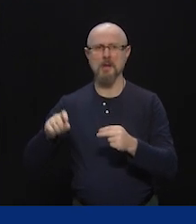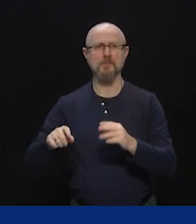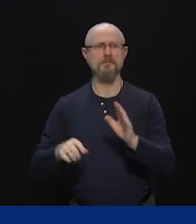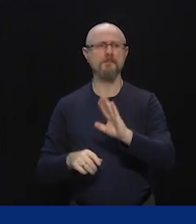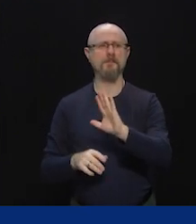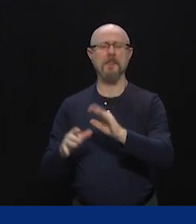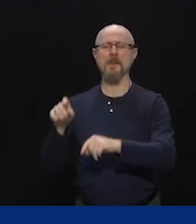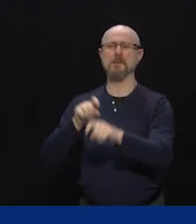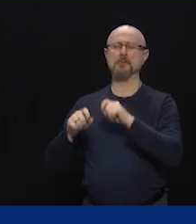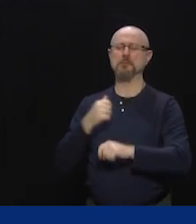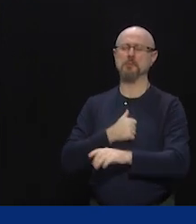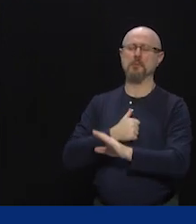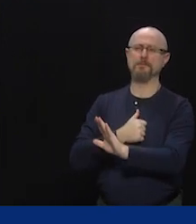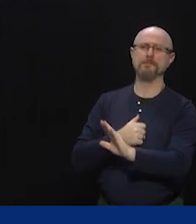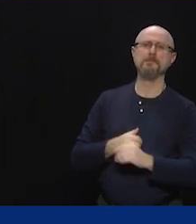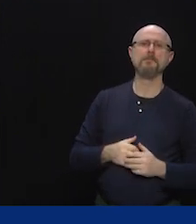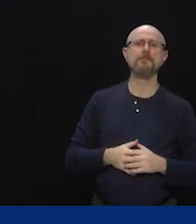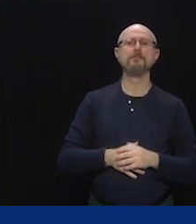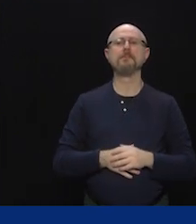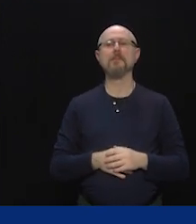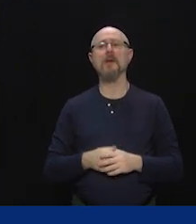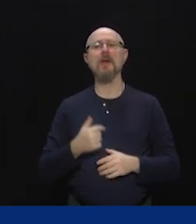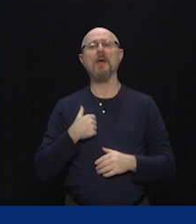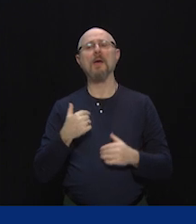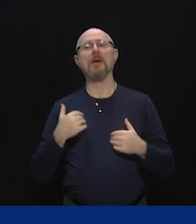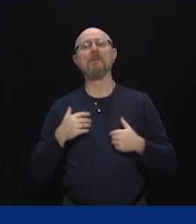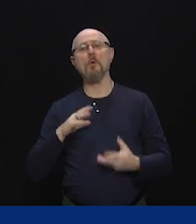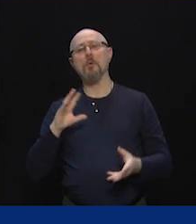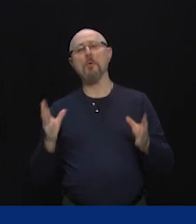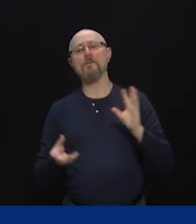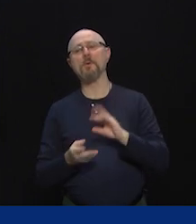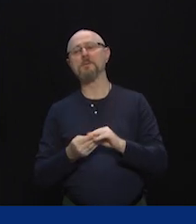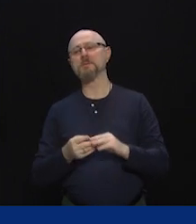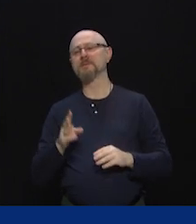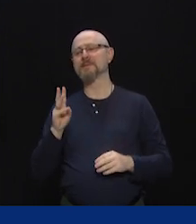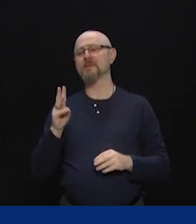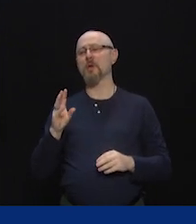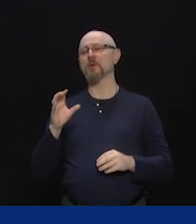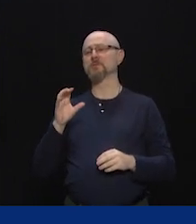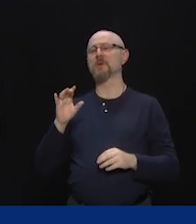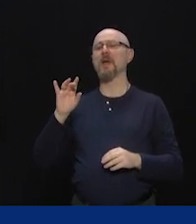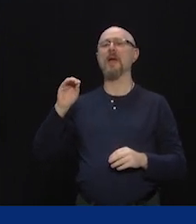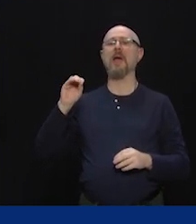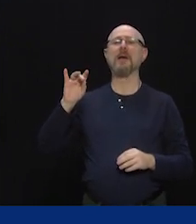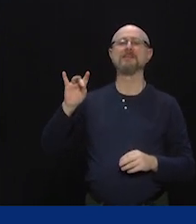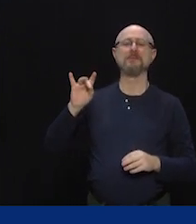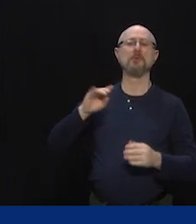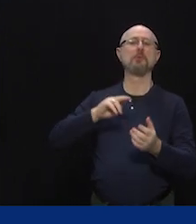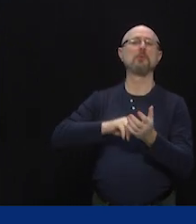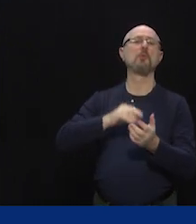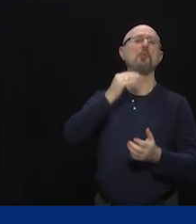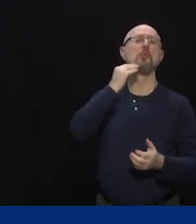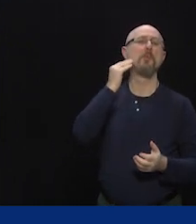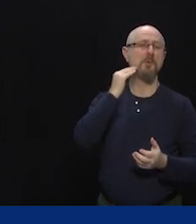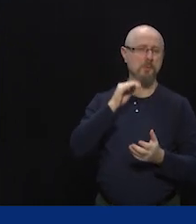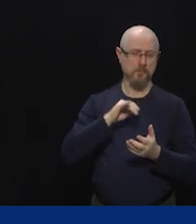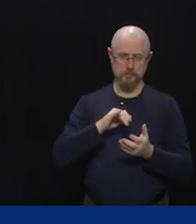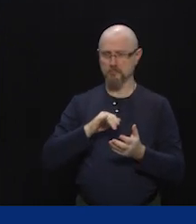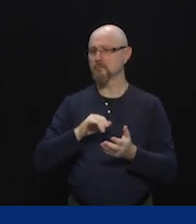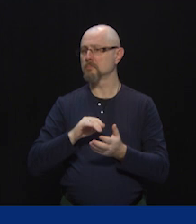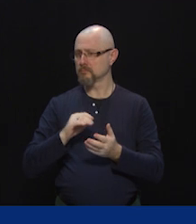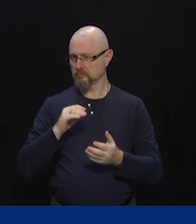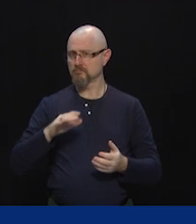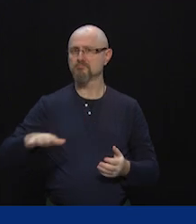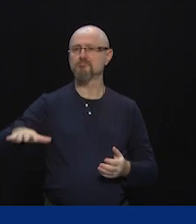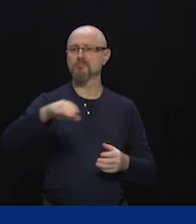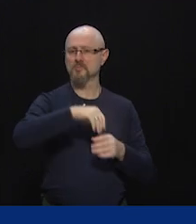We have 608 nursing homes across the state. We're currently seeing about a third of